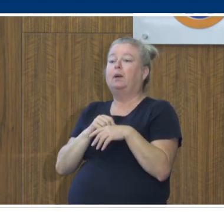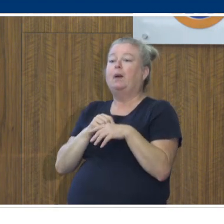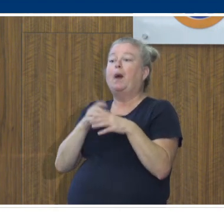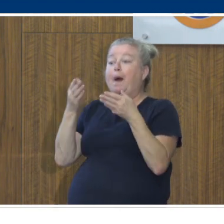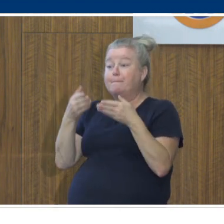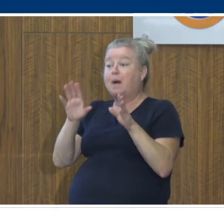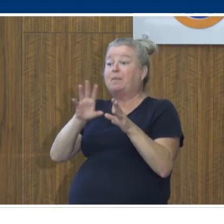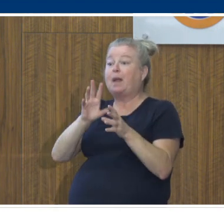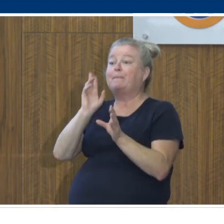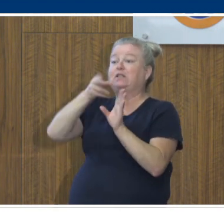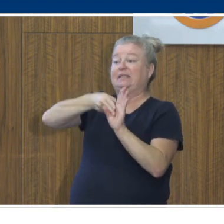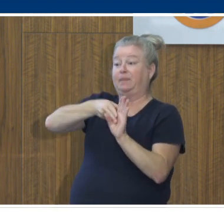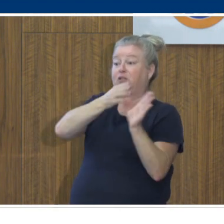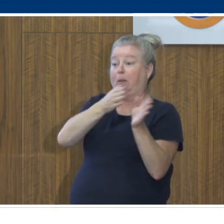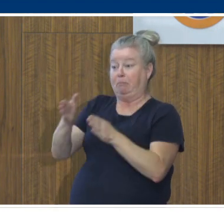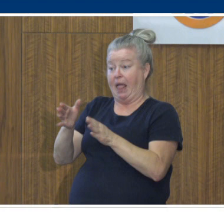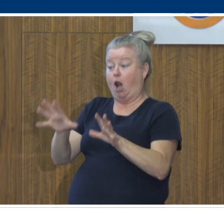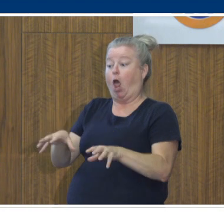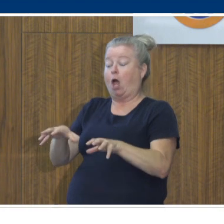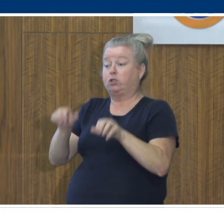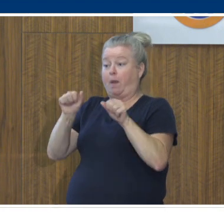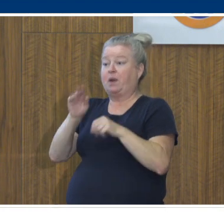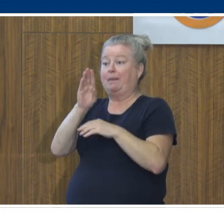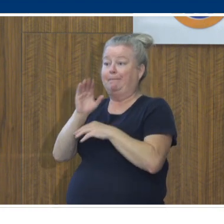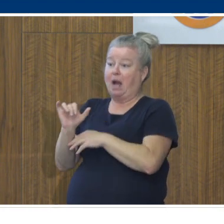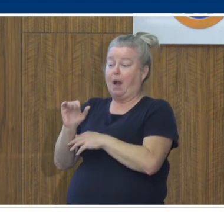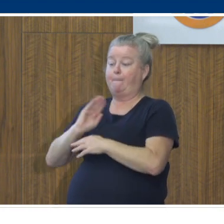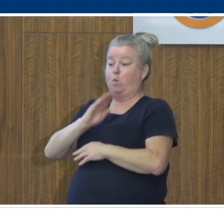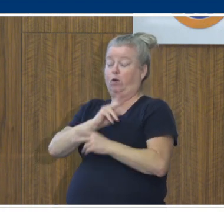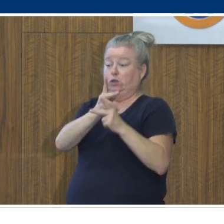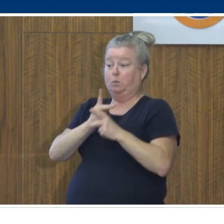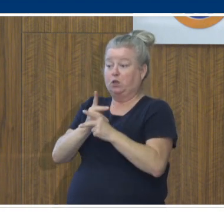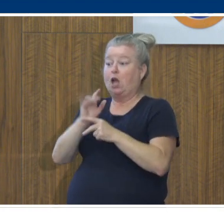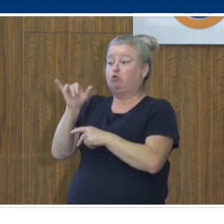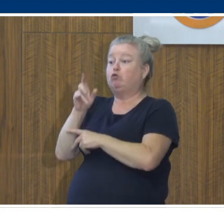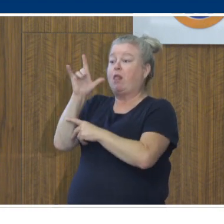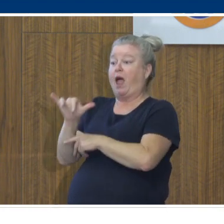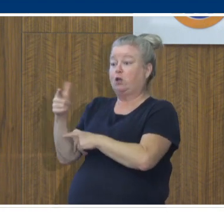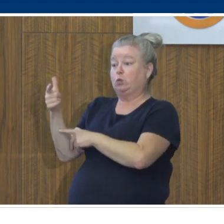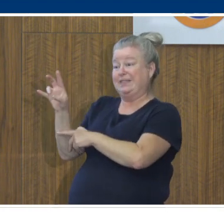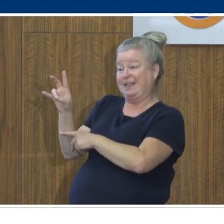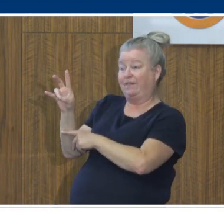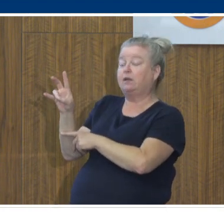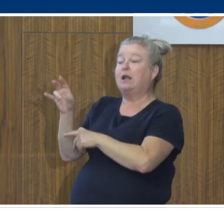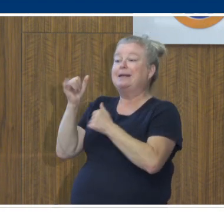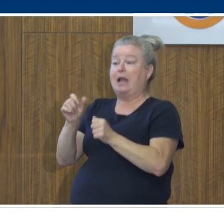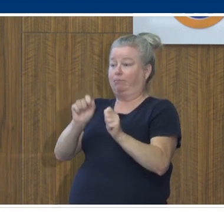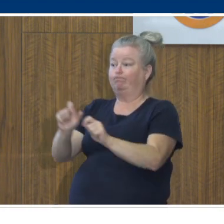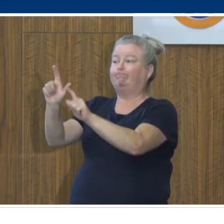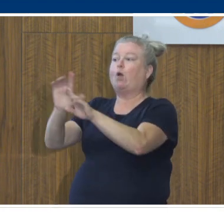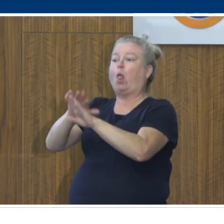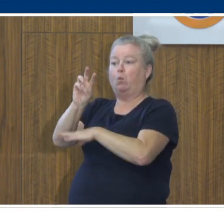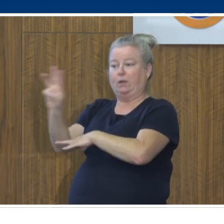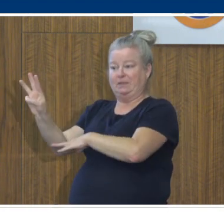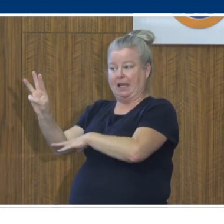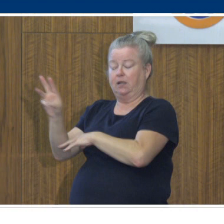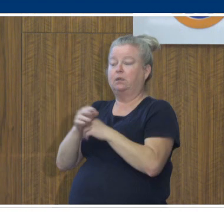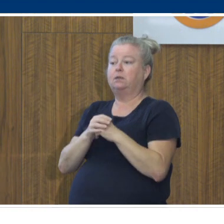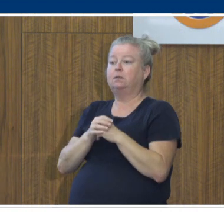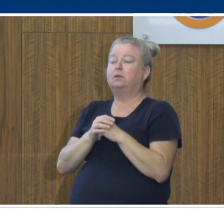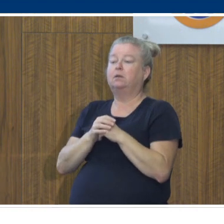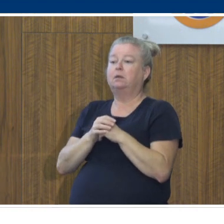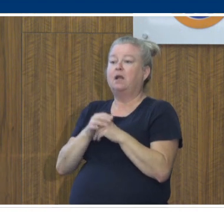was adopted by the Board of Supervisors on July 27th, and it's now posted on the county's redistricting website. There are